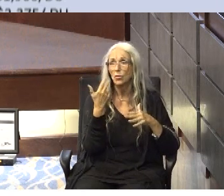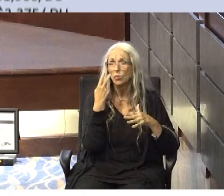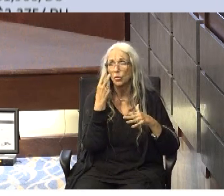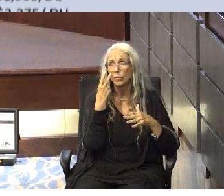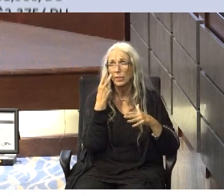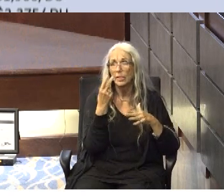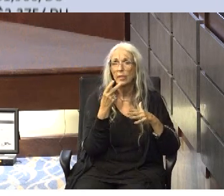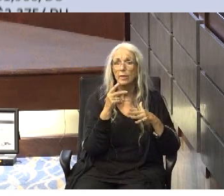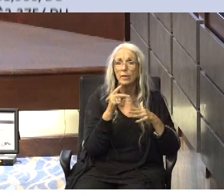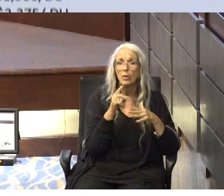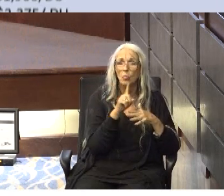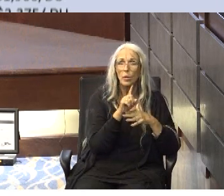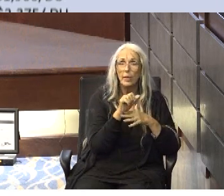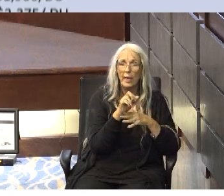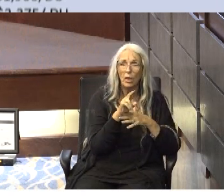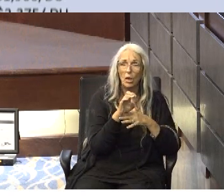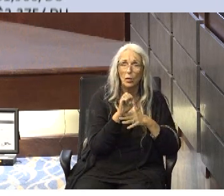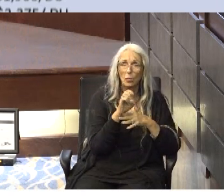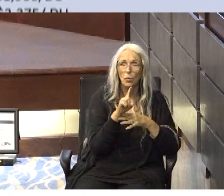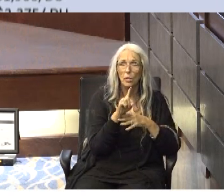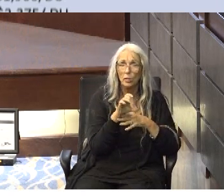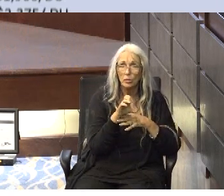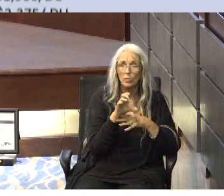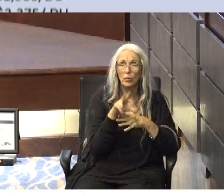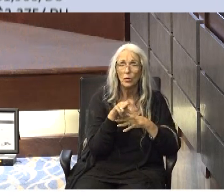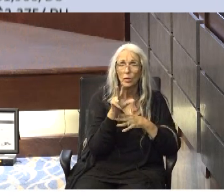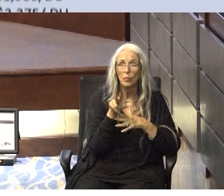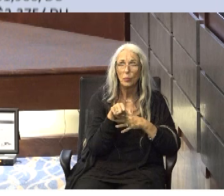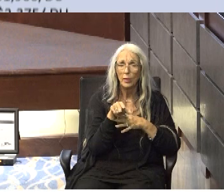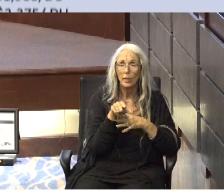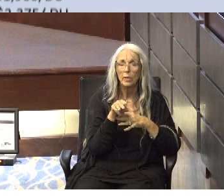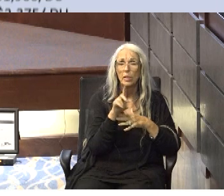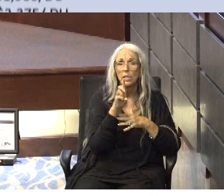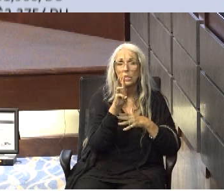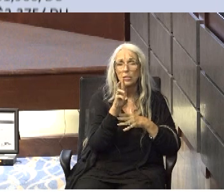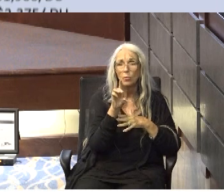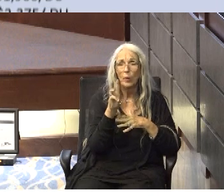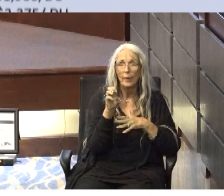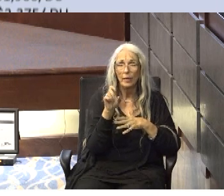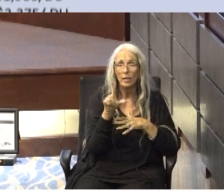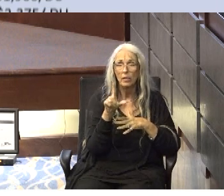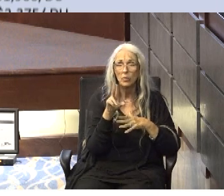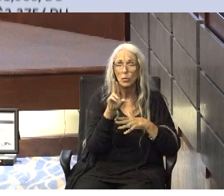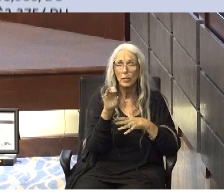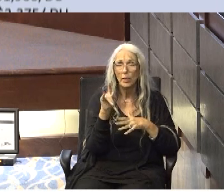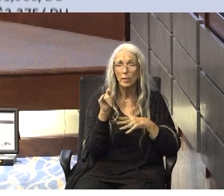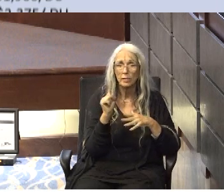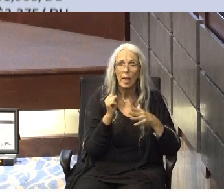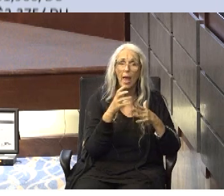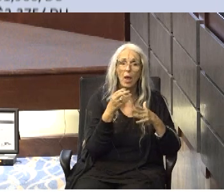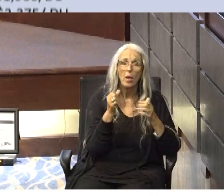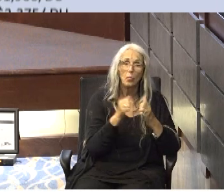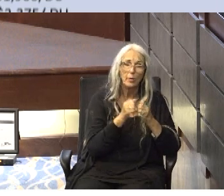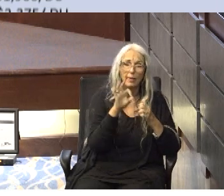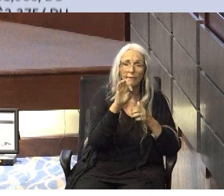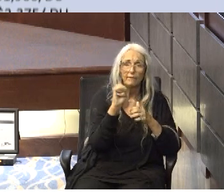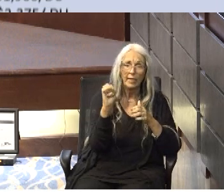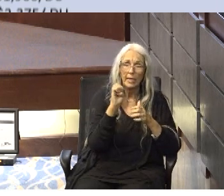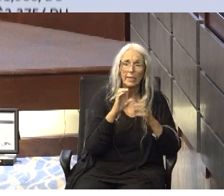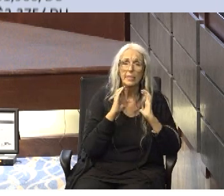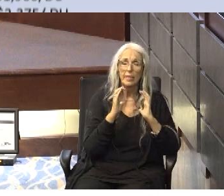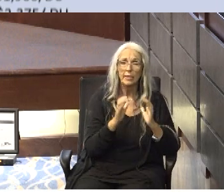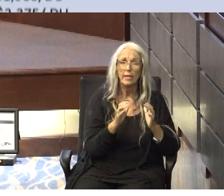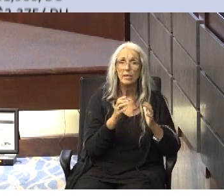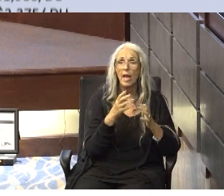a Temple at 1 acre per 133 dwelling units. Temple also does have a fee in lieu of dedication.